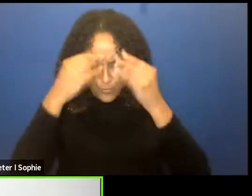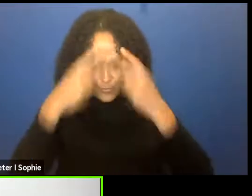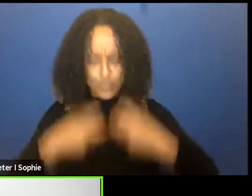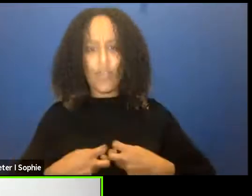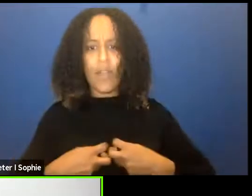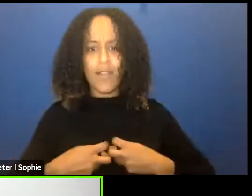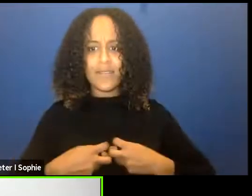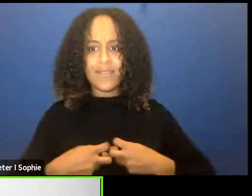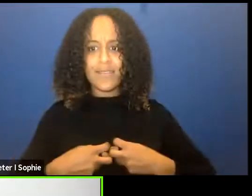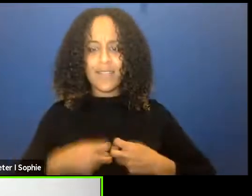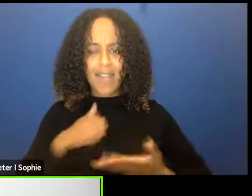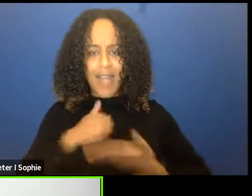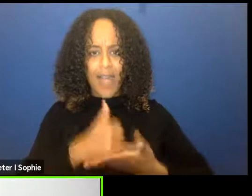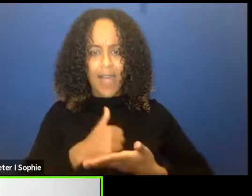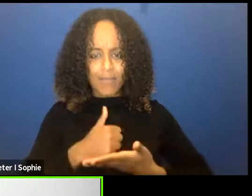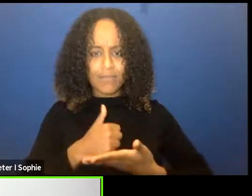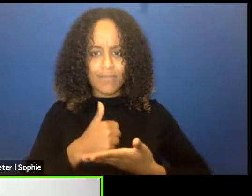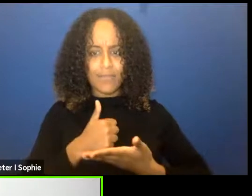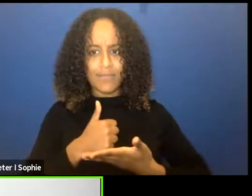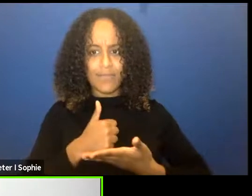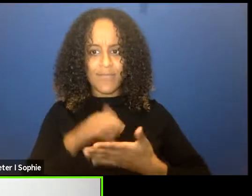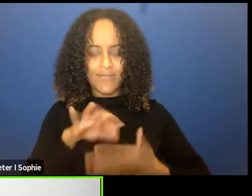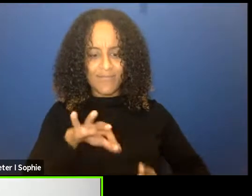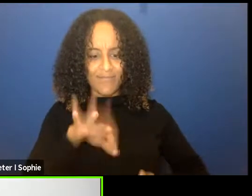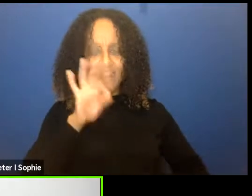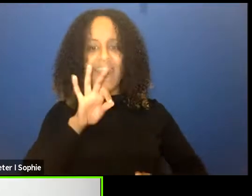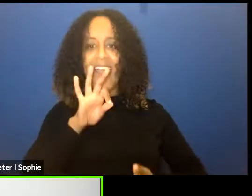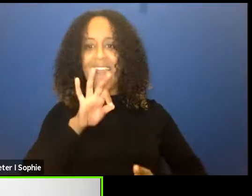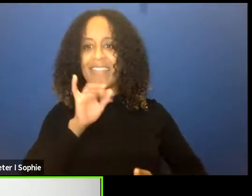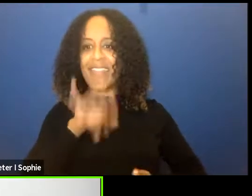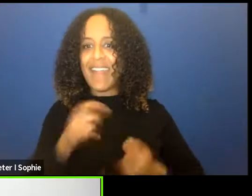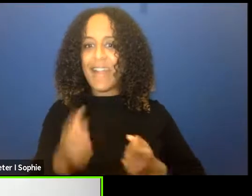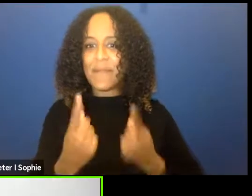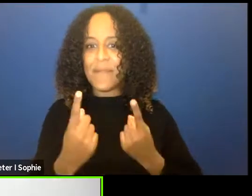tap into that empathy. Yeah.